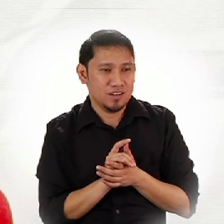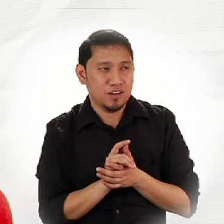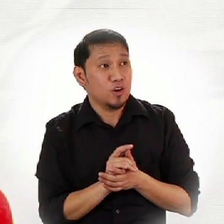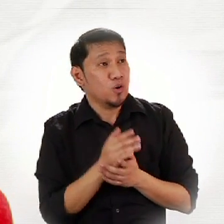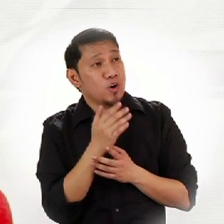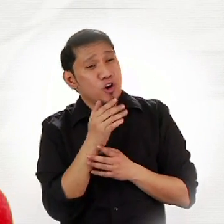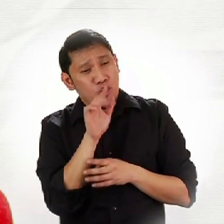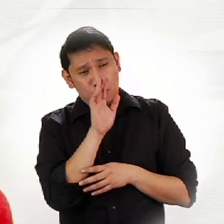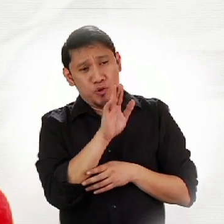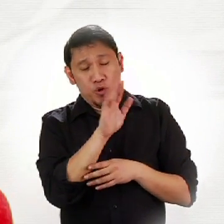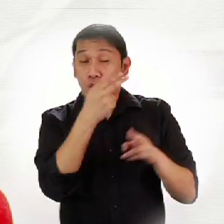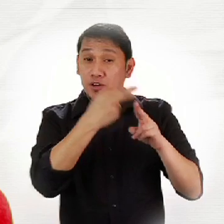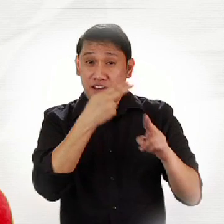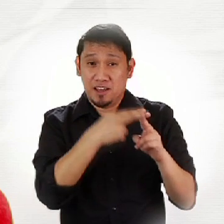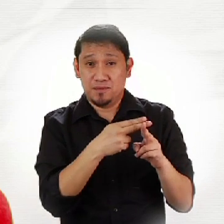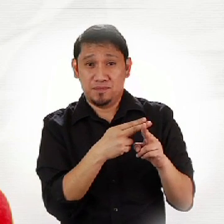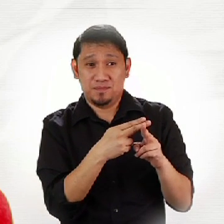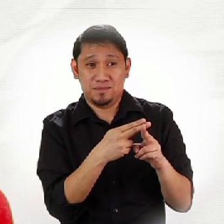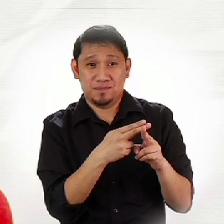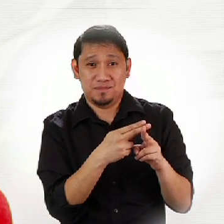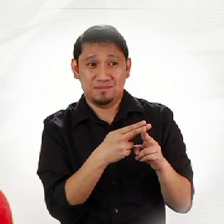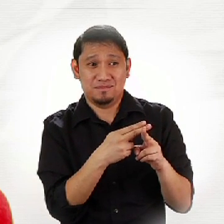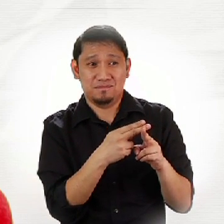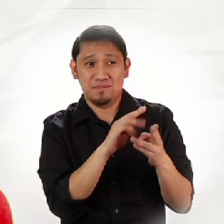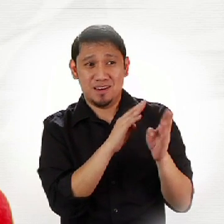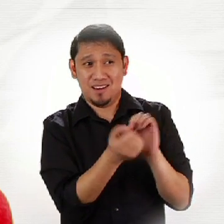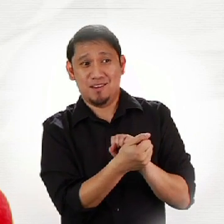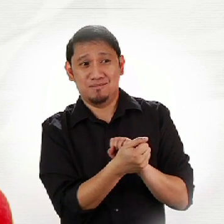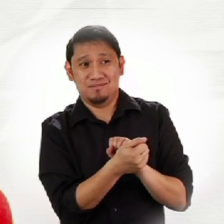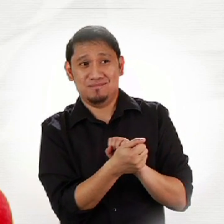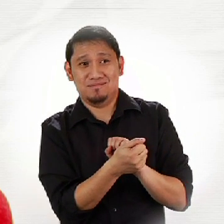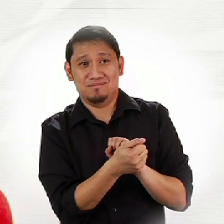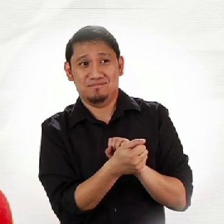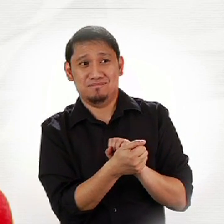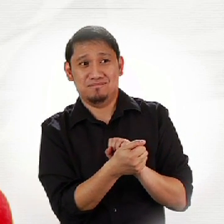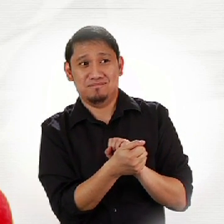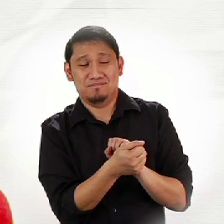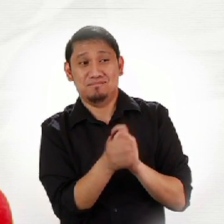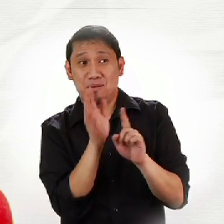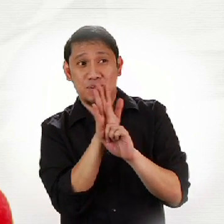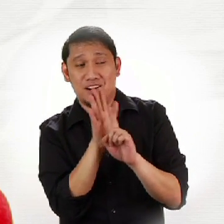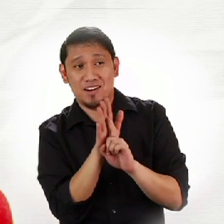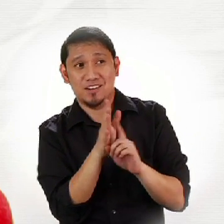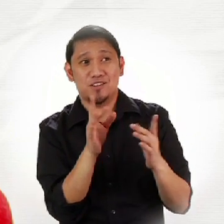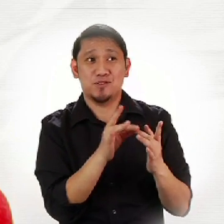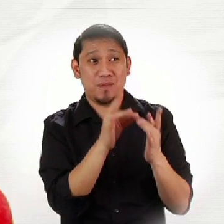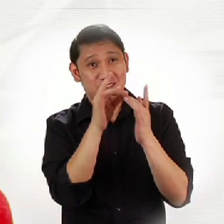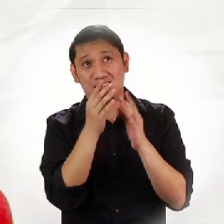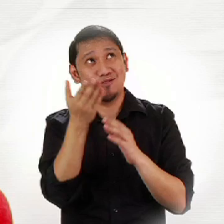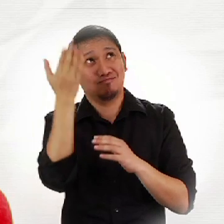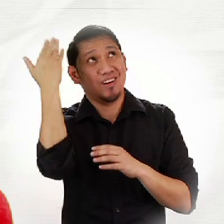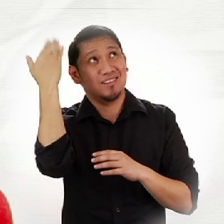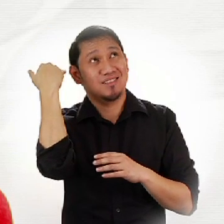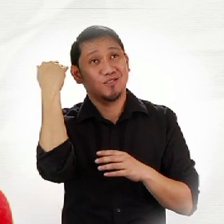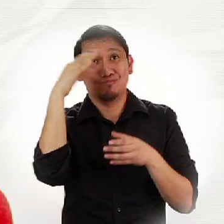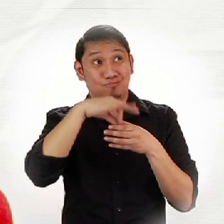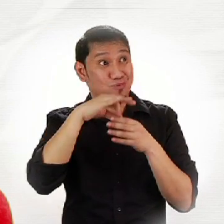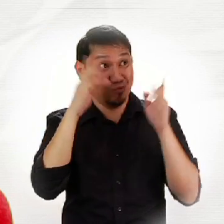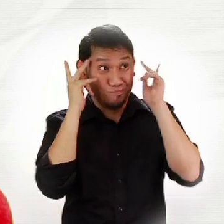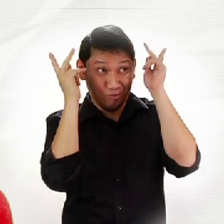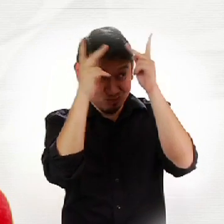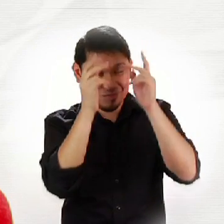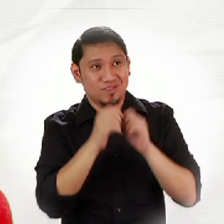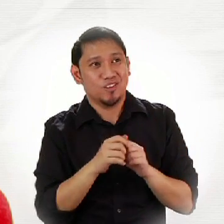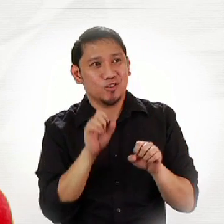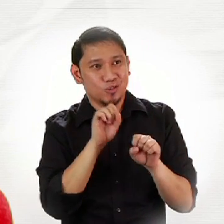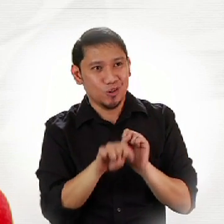name became a byword in the homes, especially during the conclave,